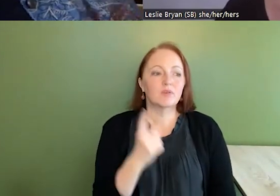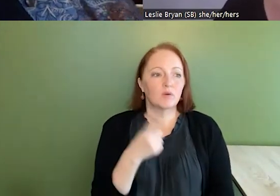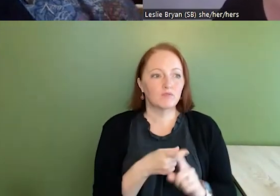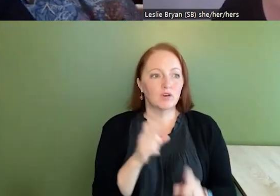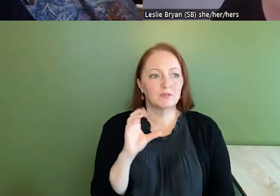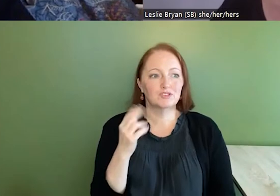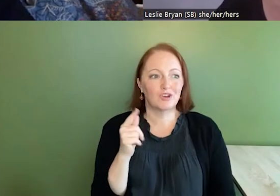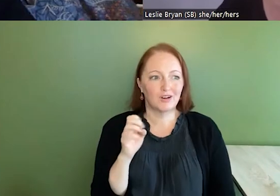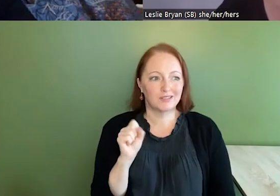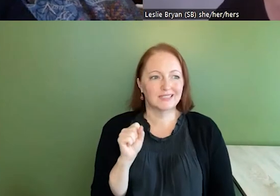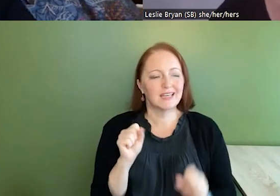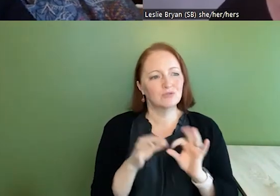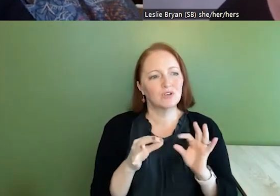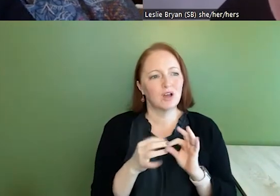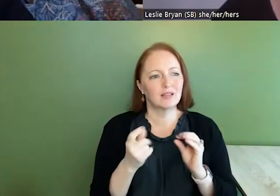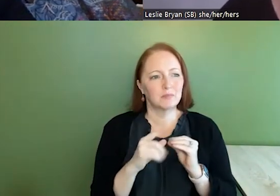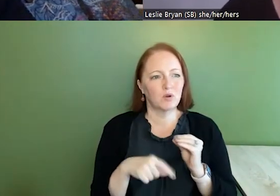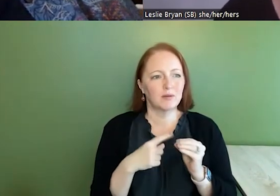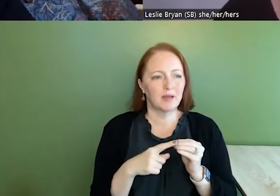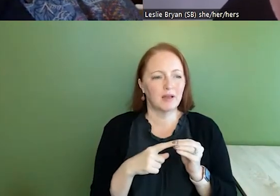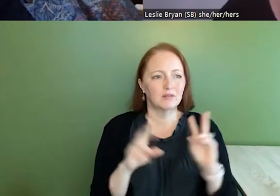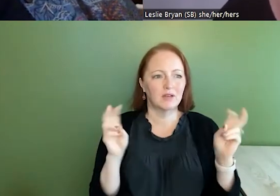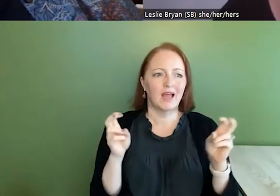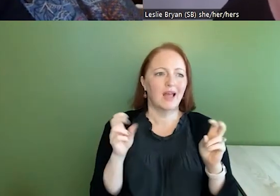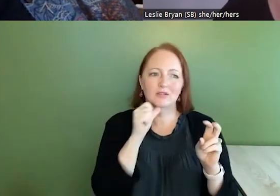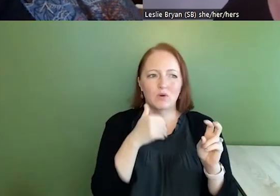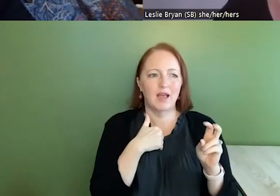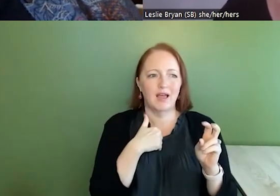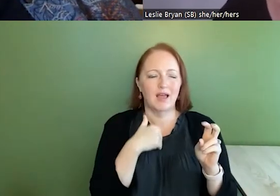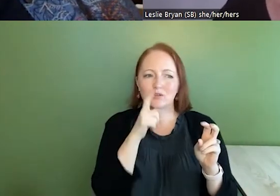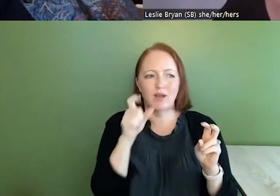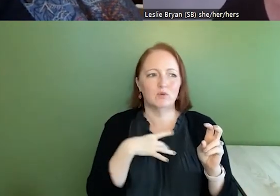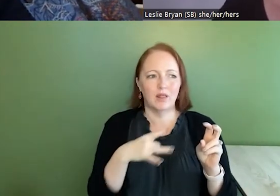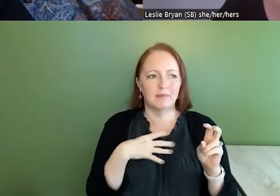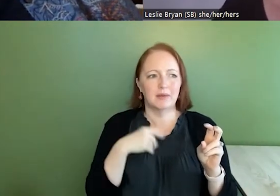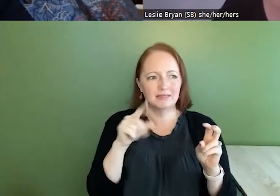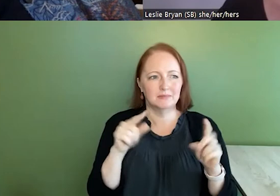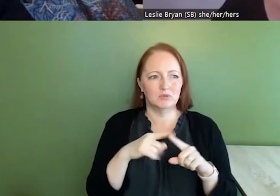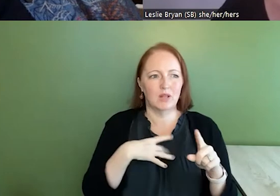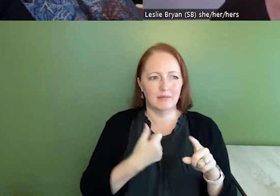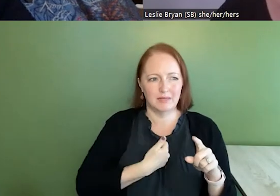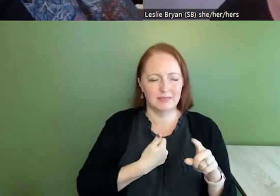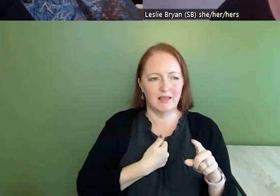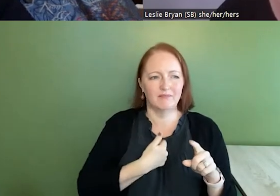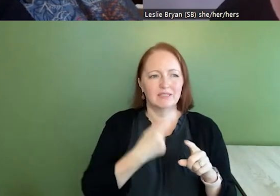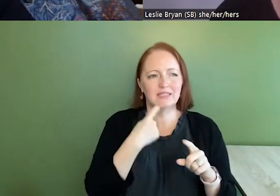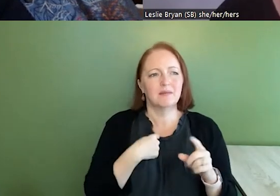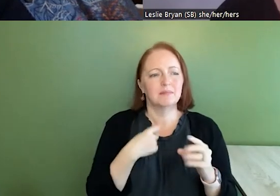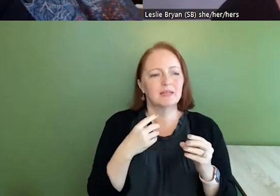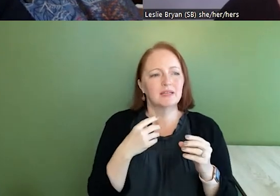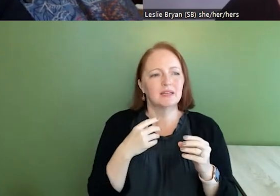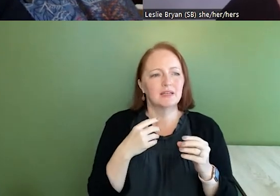Charles. Can you talk a bit more about, quote, I don't have to like my disability to like myself, and tell us a bit more of